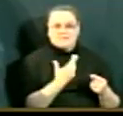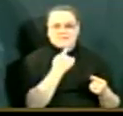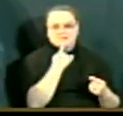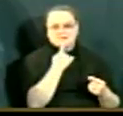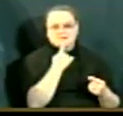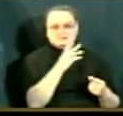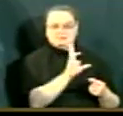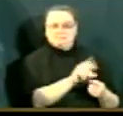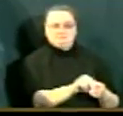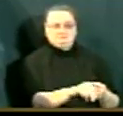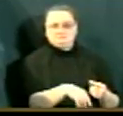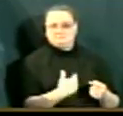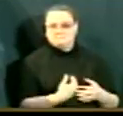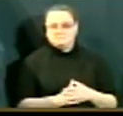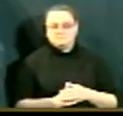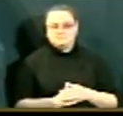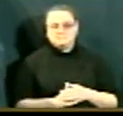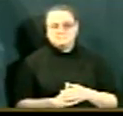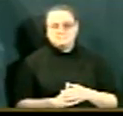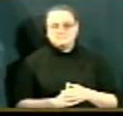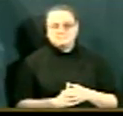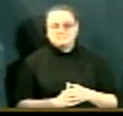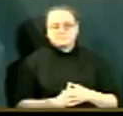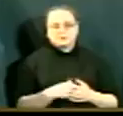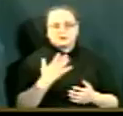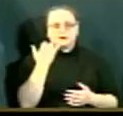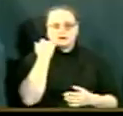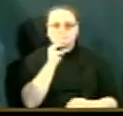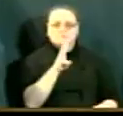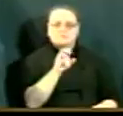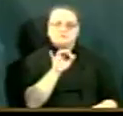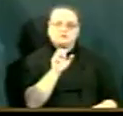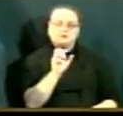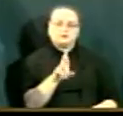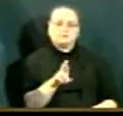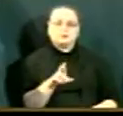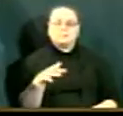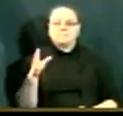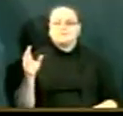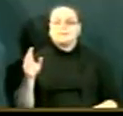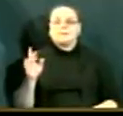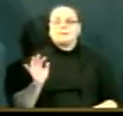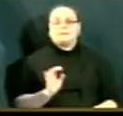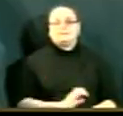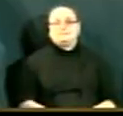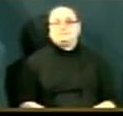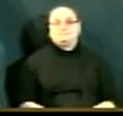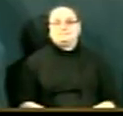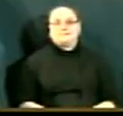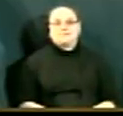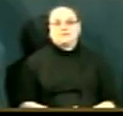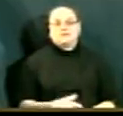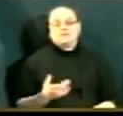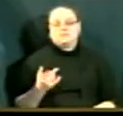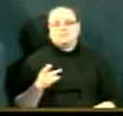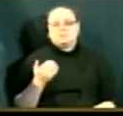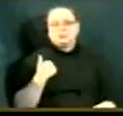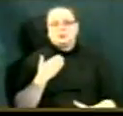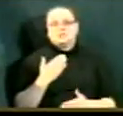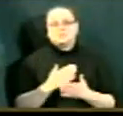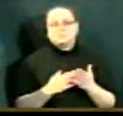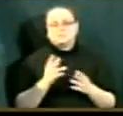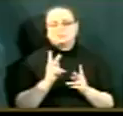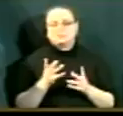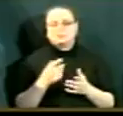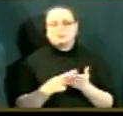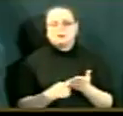say no. I mean, so I don't know if this waiver can do both. I mean, we have some other people that want to discuss,